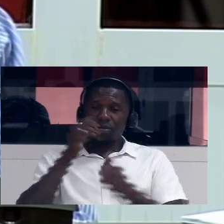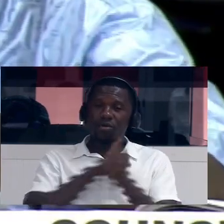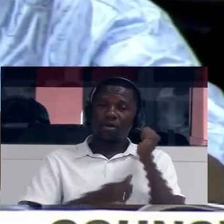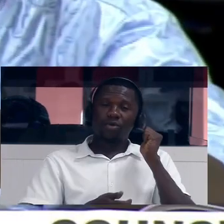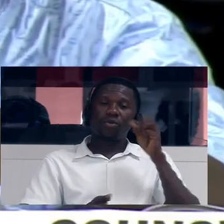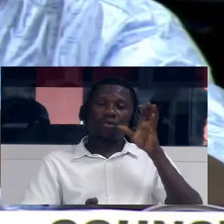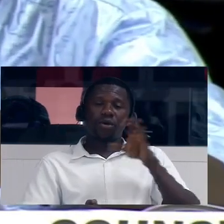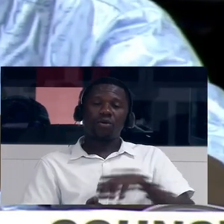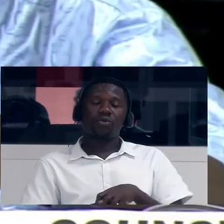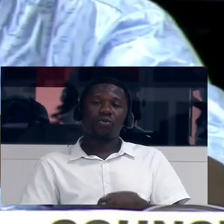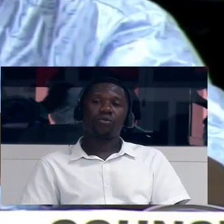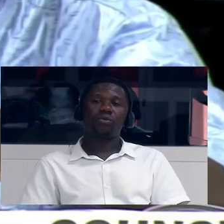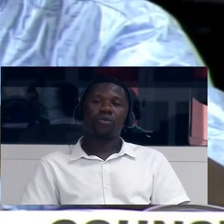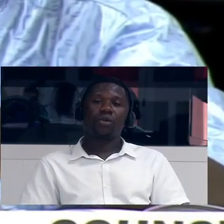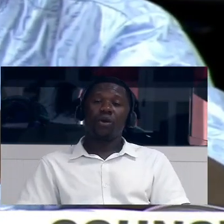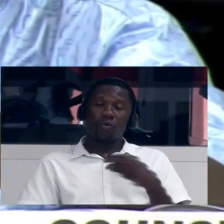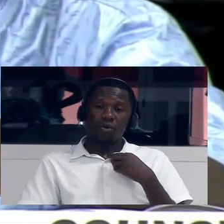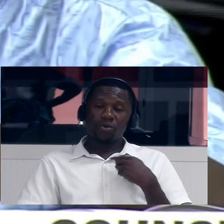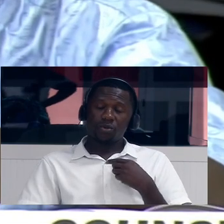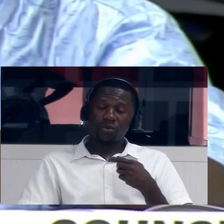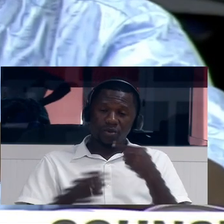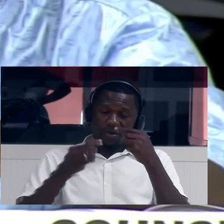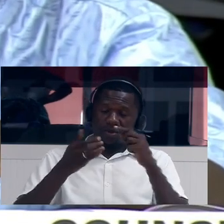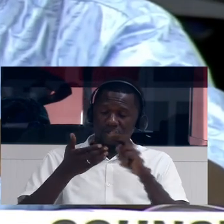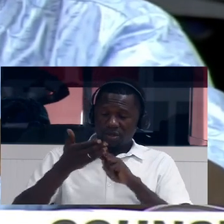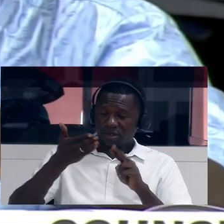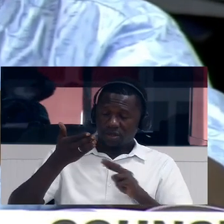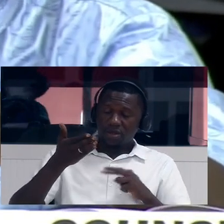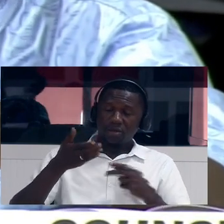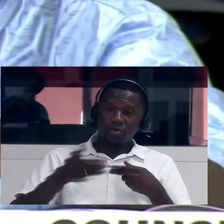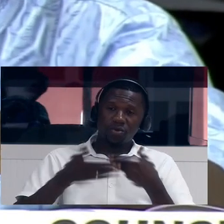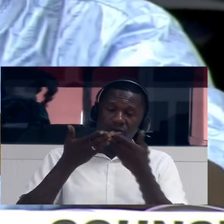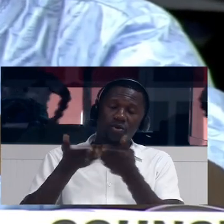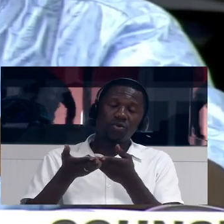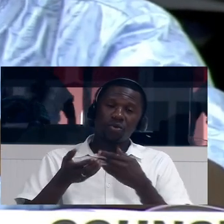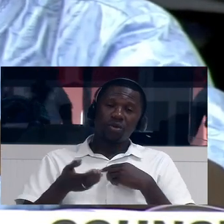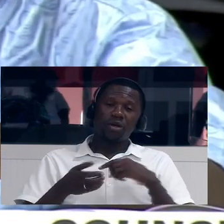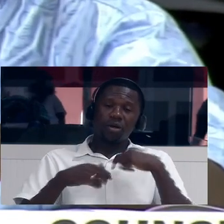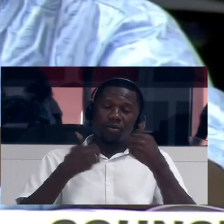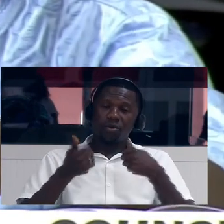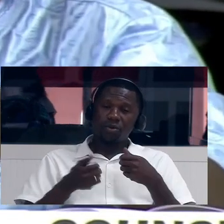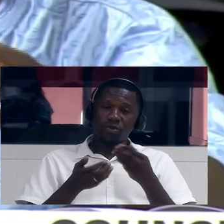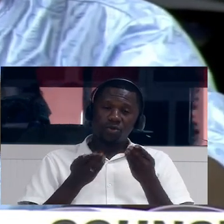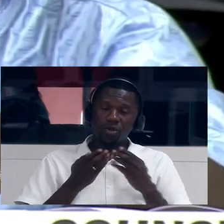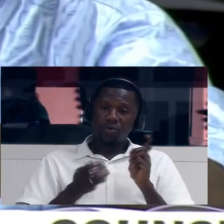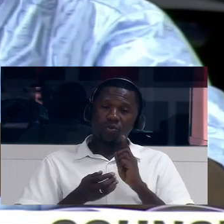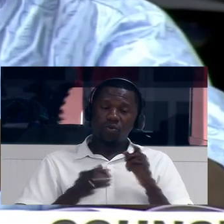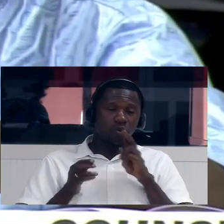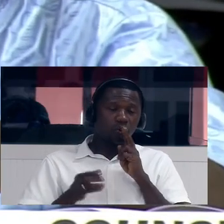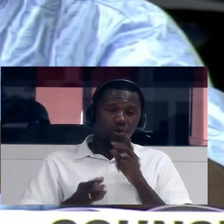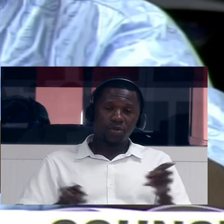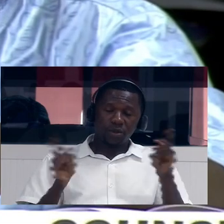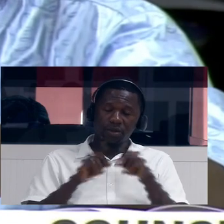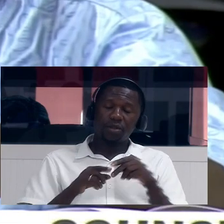me read out to you the account of the students who participated in that meeting and tell us